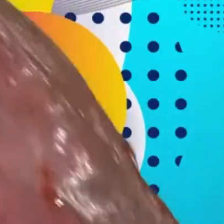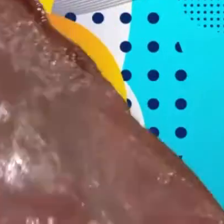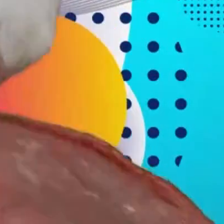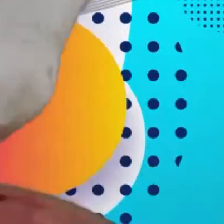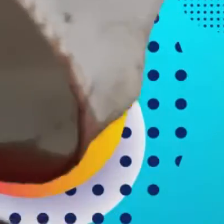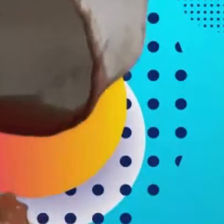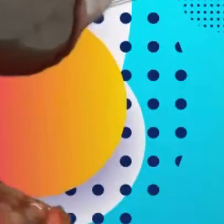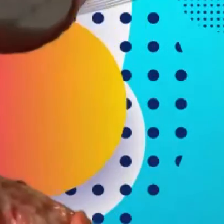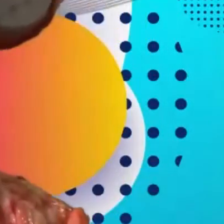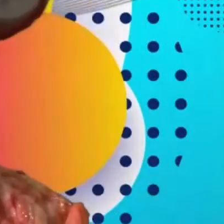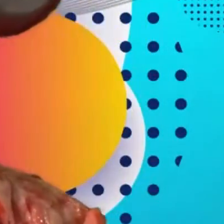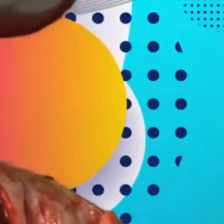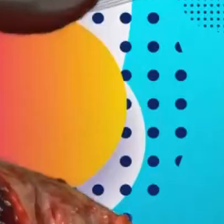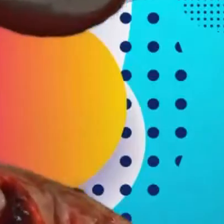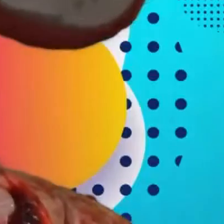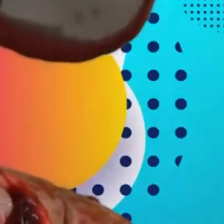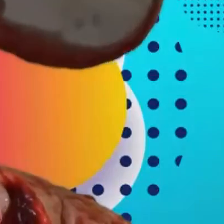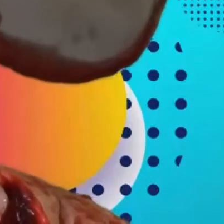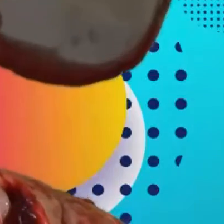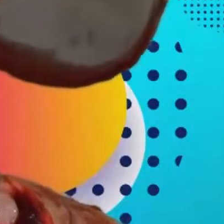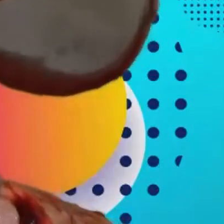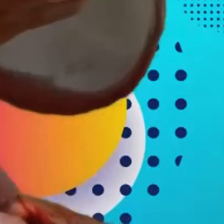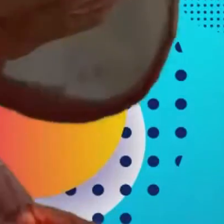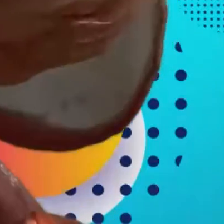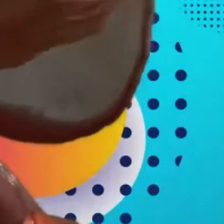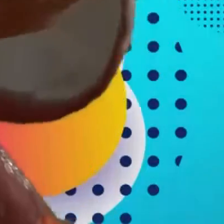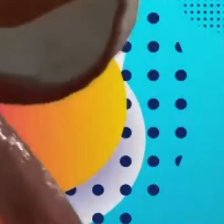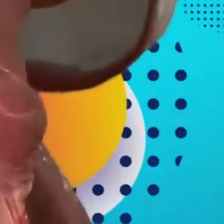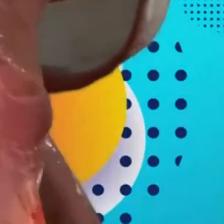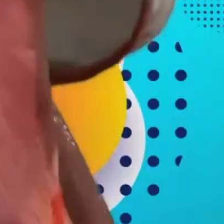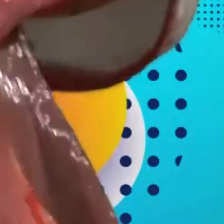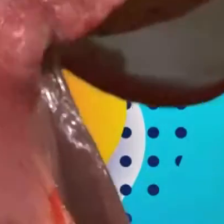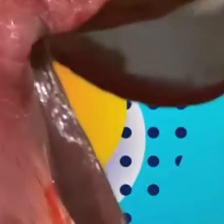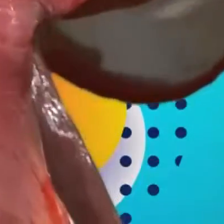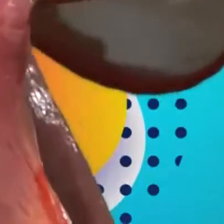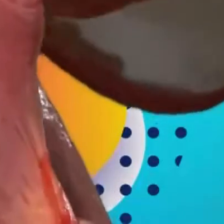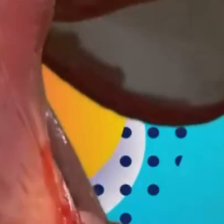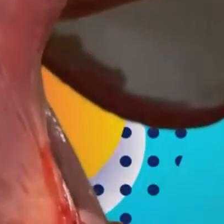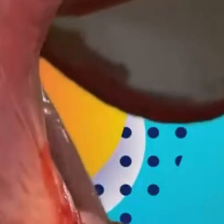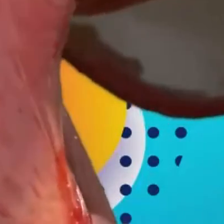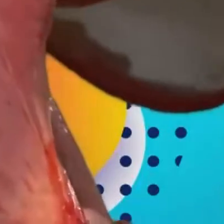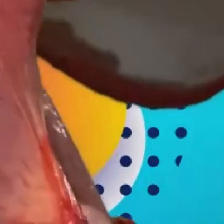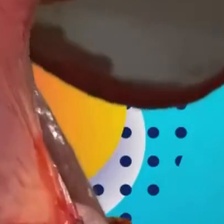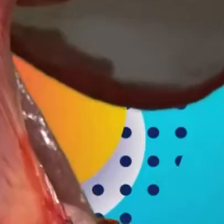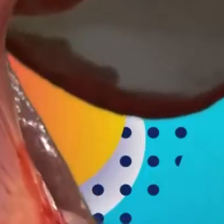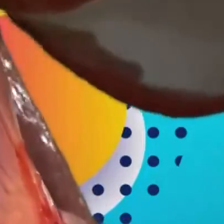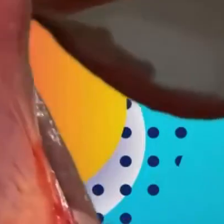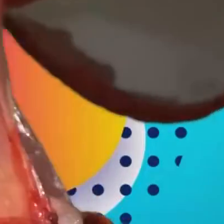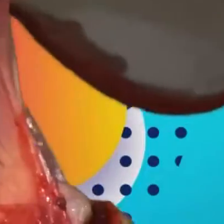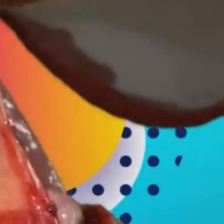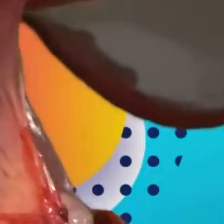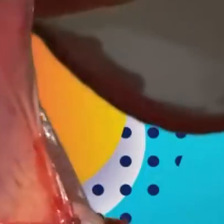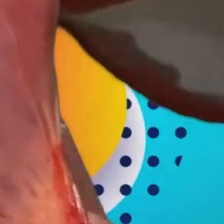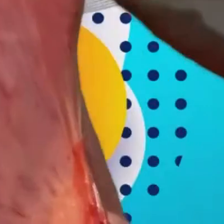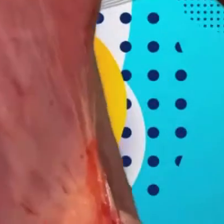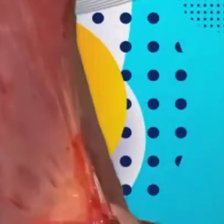it, if we cut it open over here, right, it's not, look at that. I can stick my finger through it. It's not this big